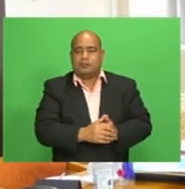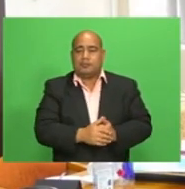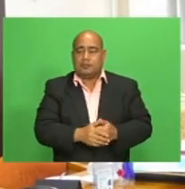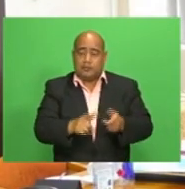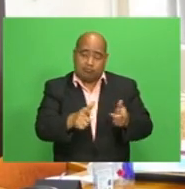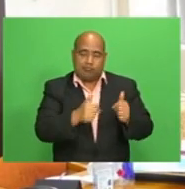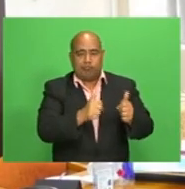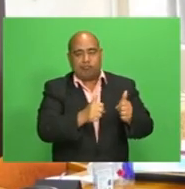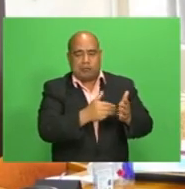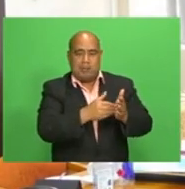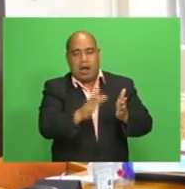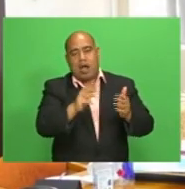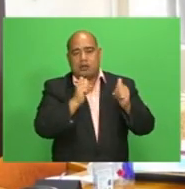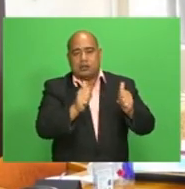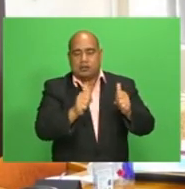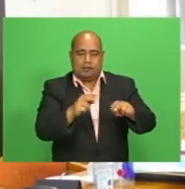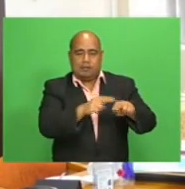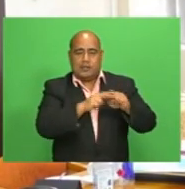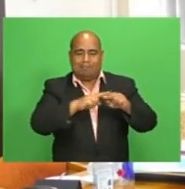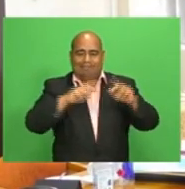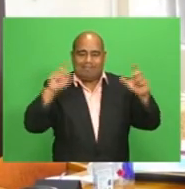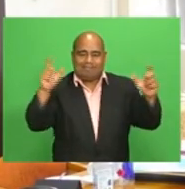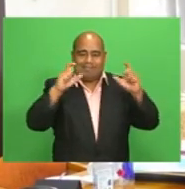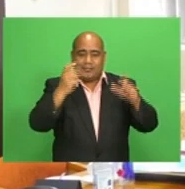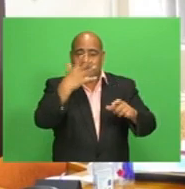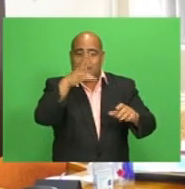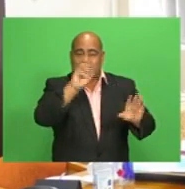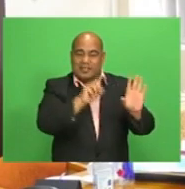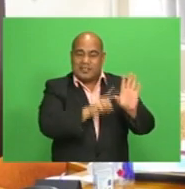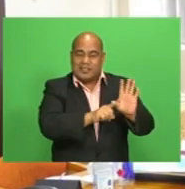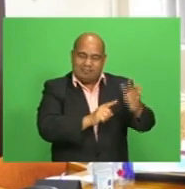50th anniversary. So the preparation is